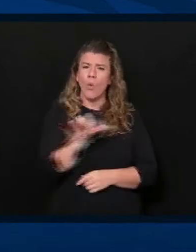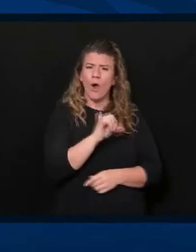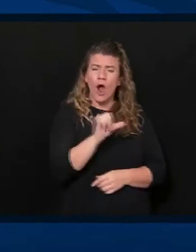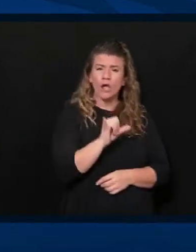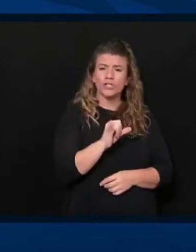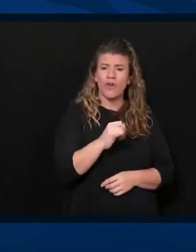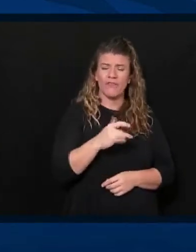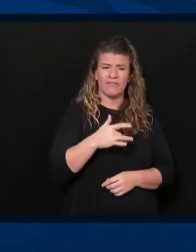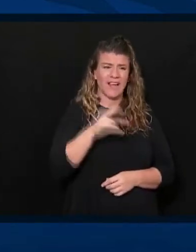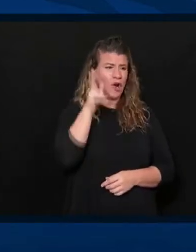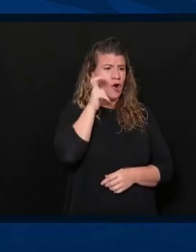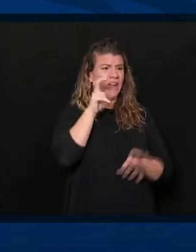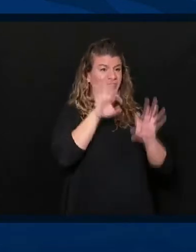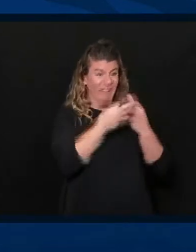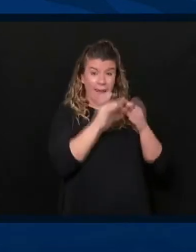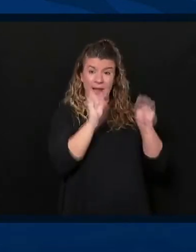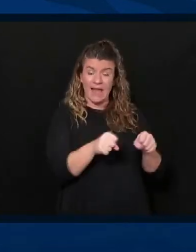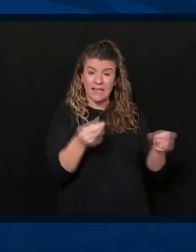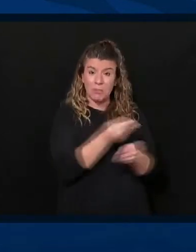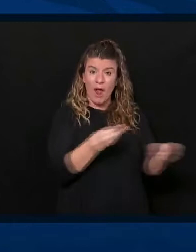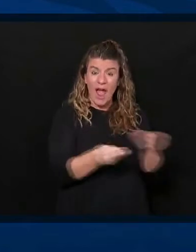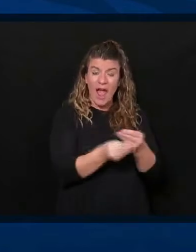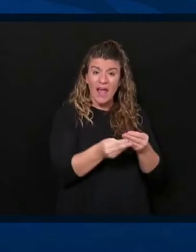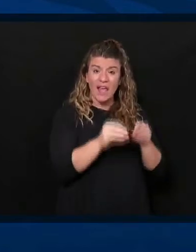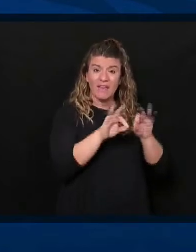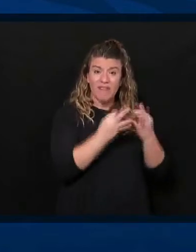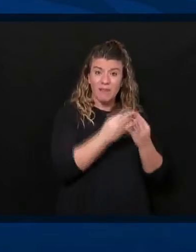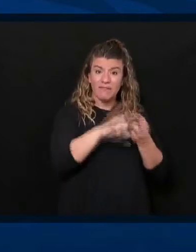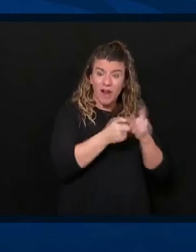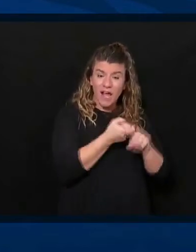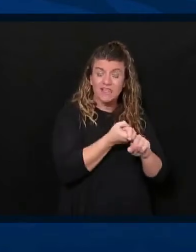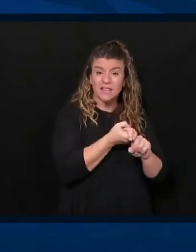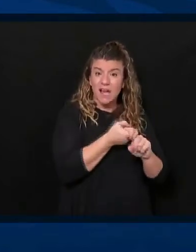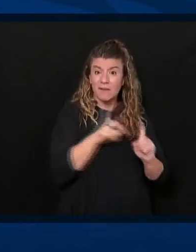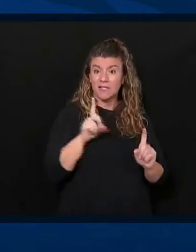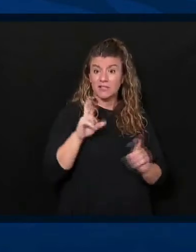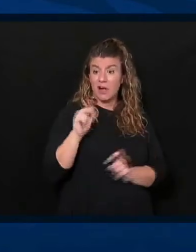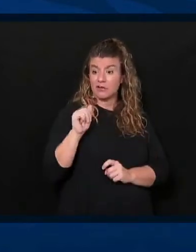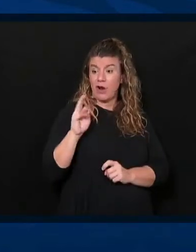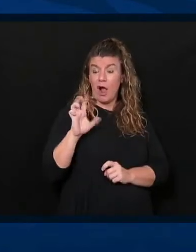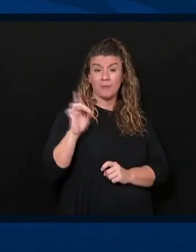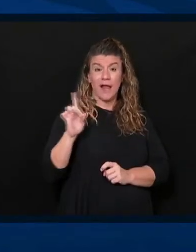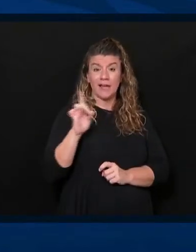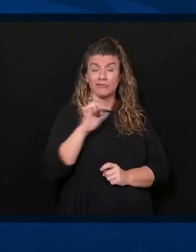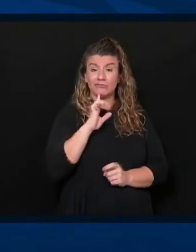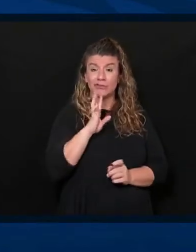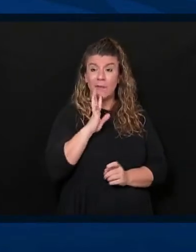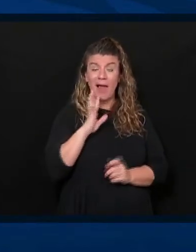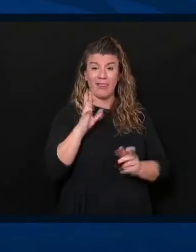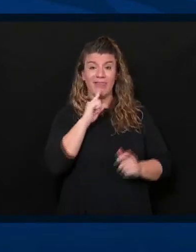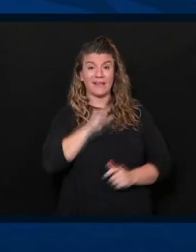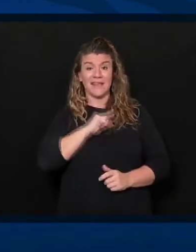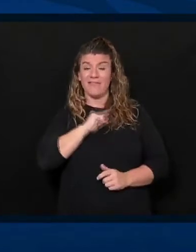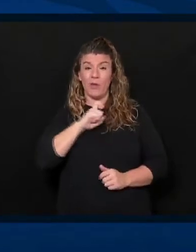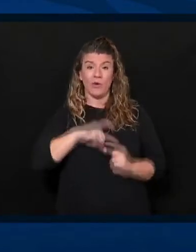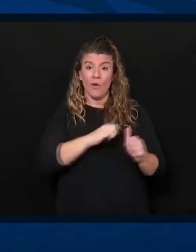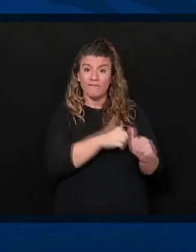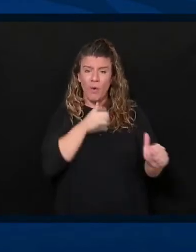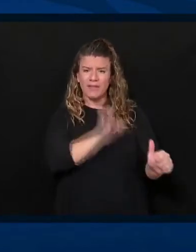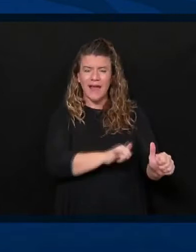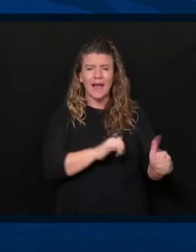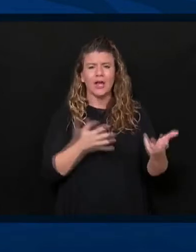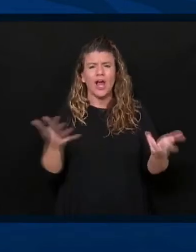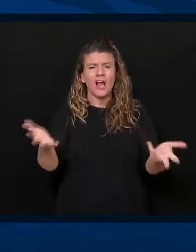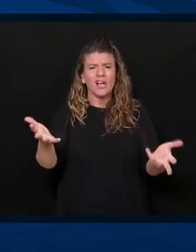small gatherings of family and friends, which Dr. Amjad just referenced, talking about Thanksgiving. So how can